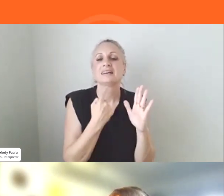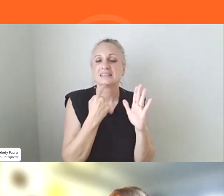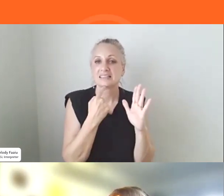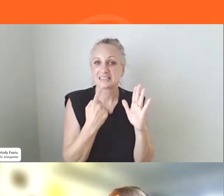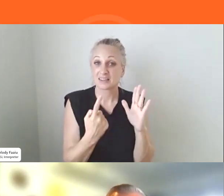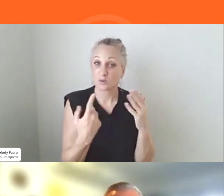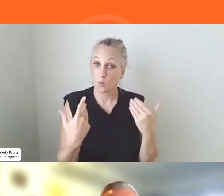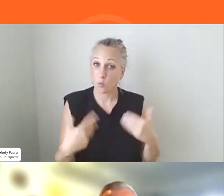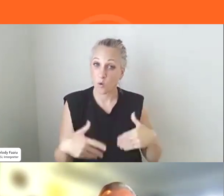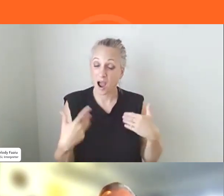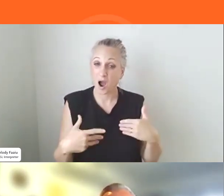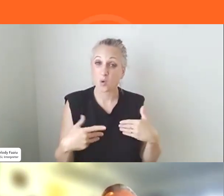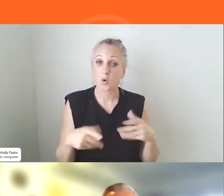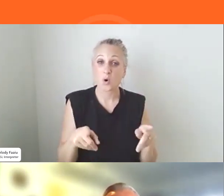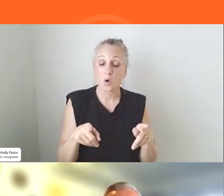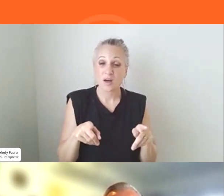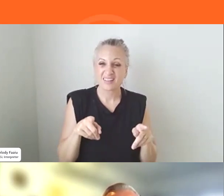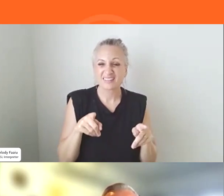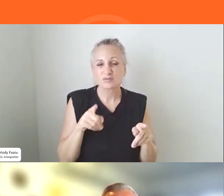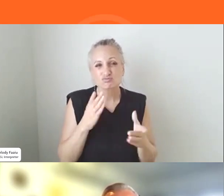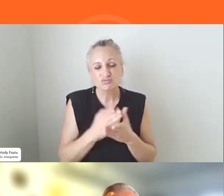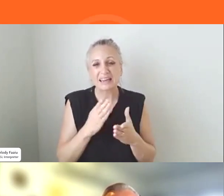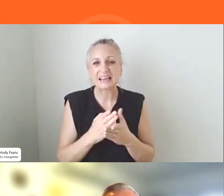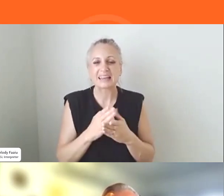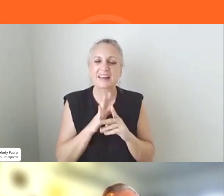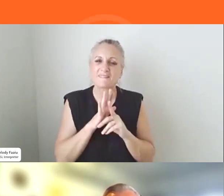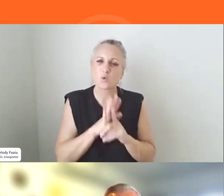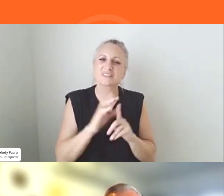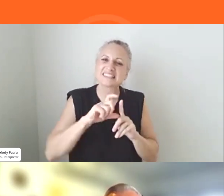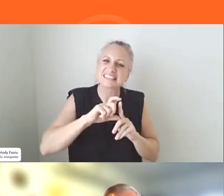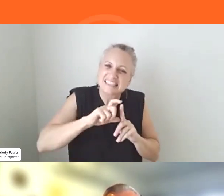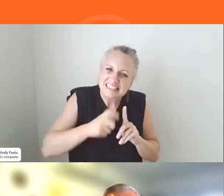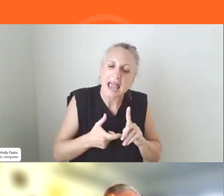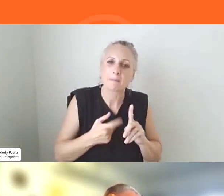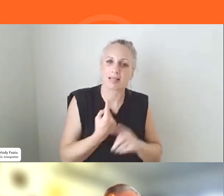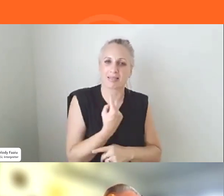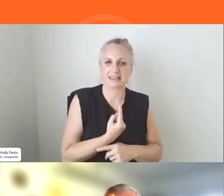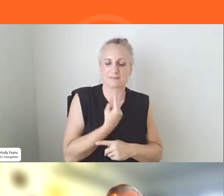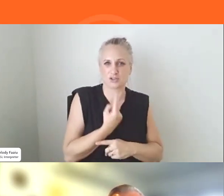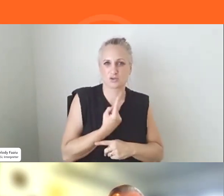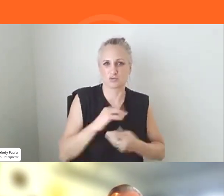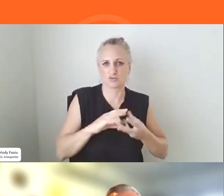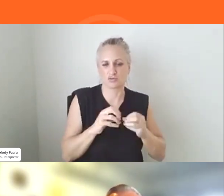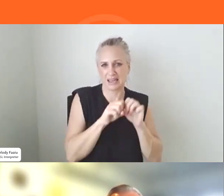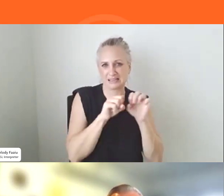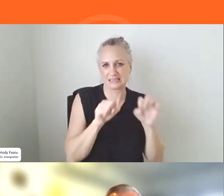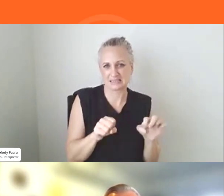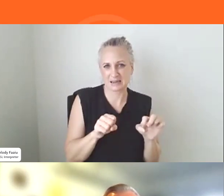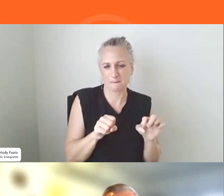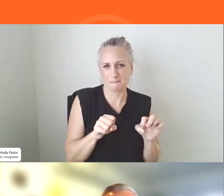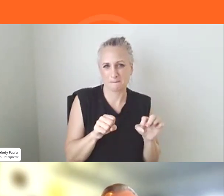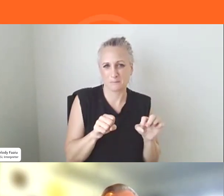on disabled individuals to create the systems and processes and do whatever it is people are there to do in the first